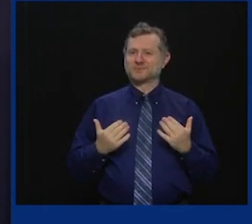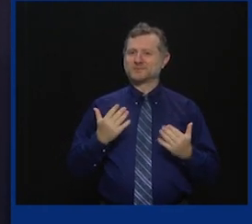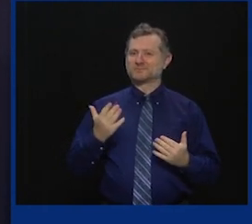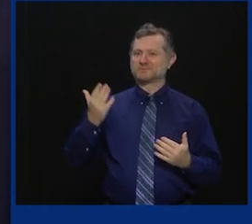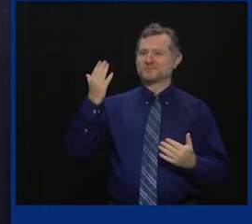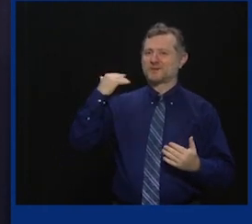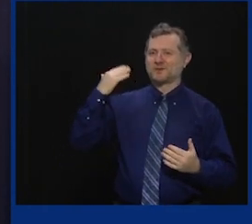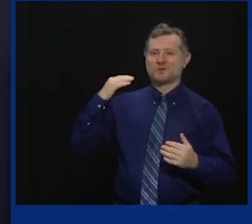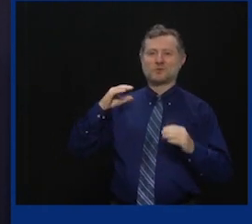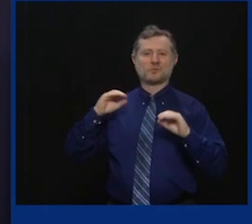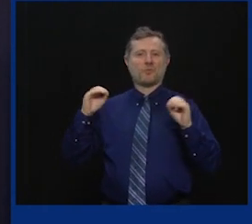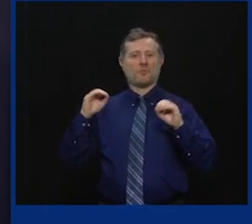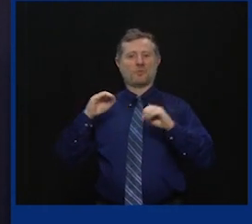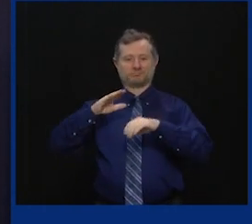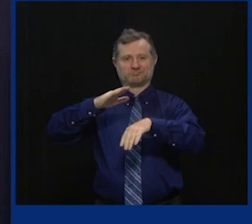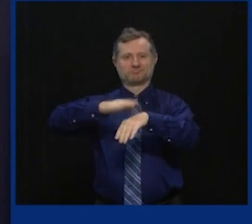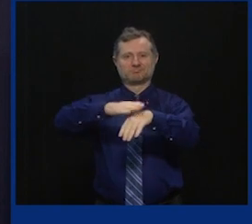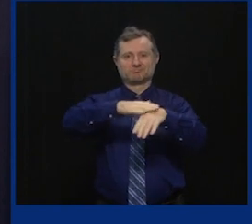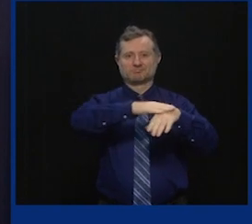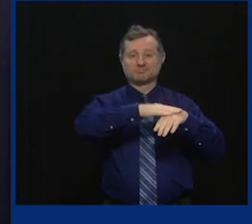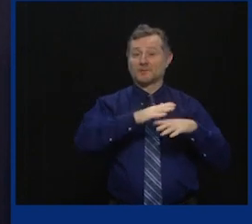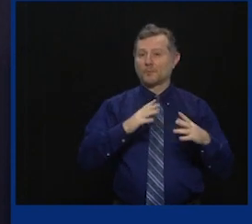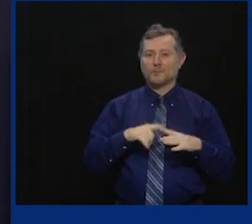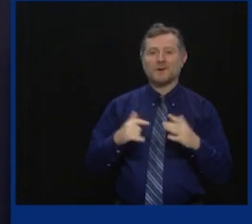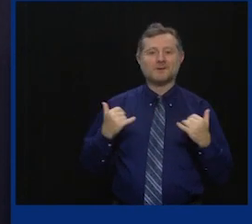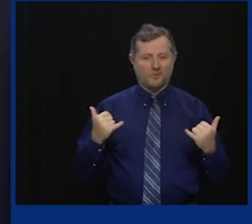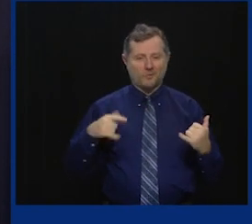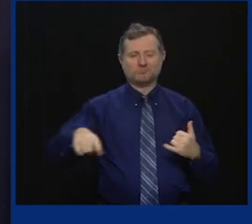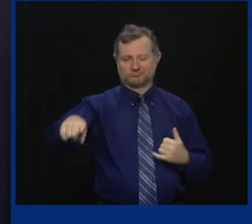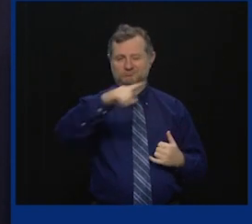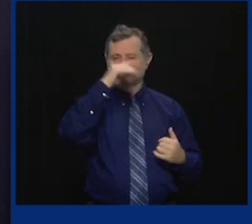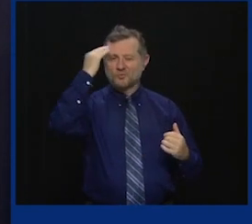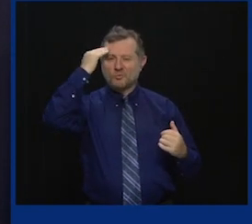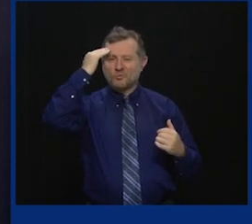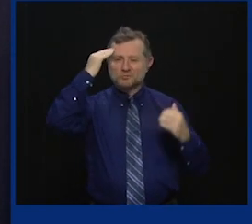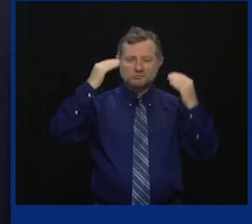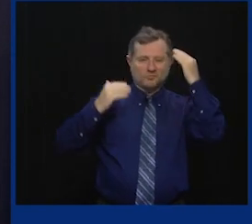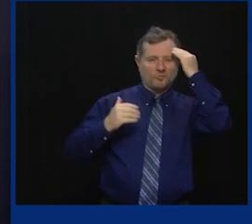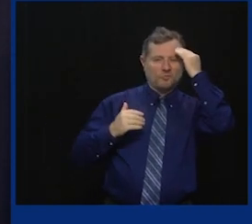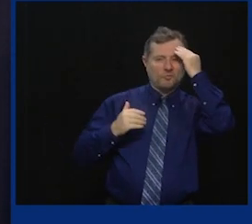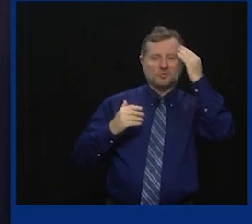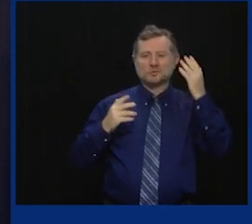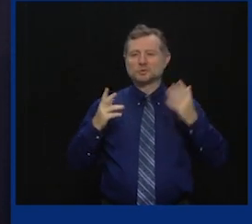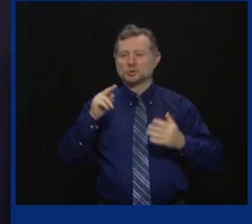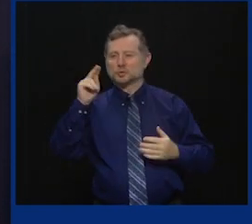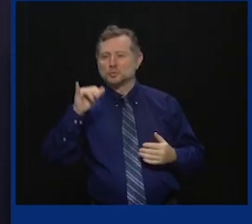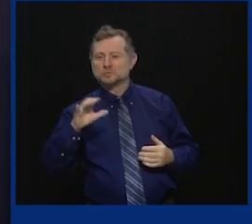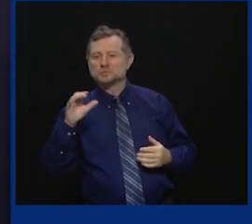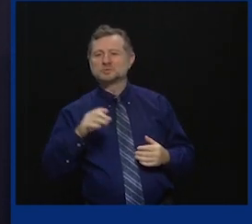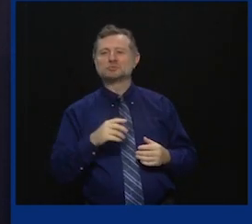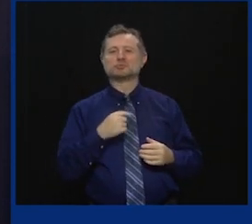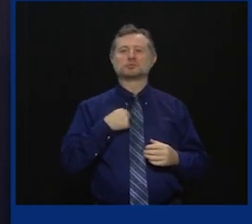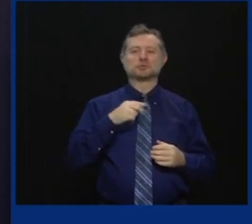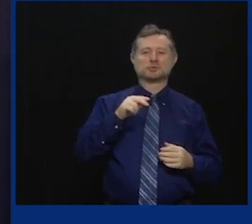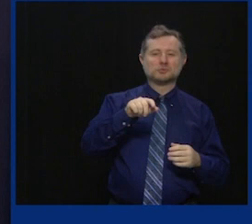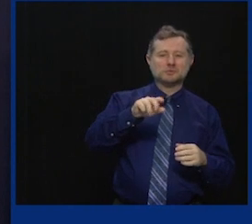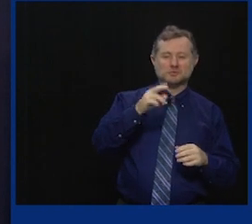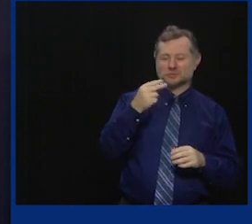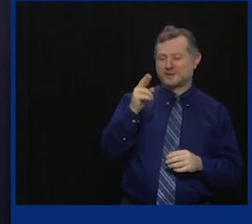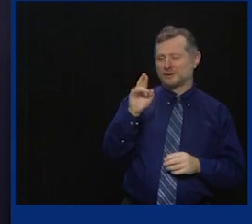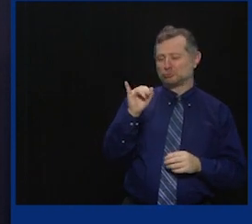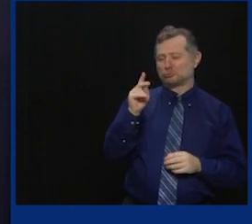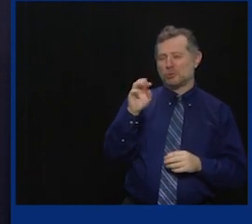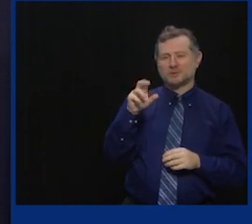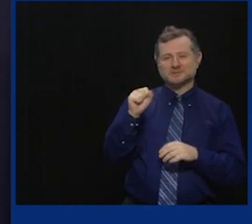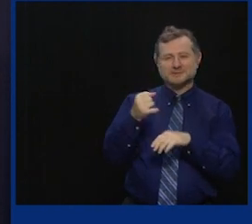It's a volatile situation that we have in one of our jails in the city of New York, in Rikers Island. But also I have hope, because I know